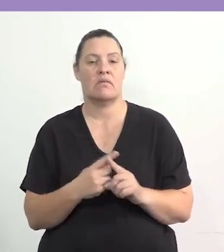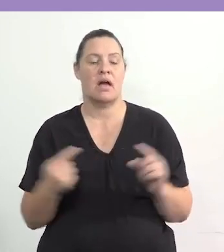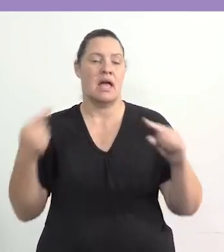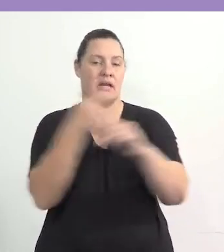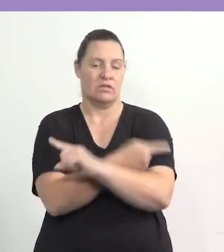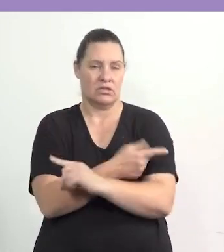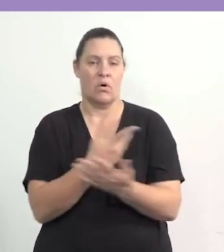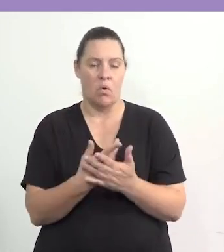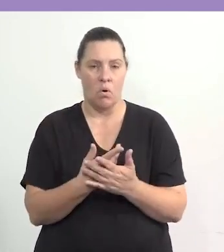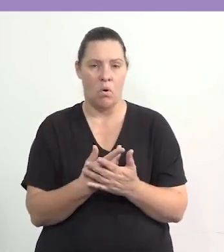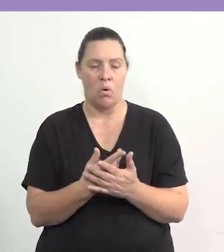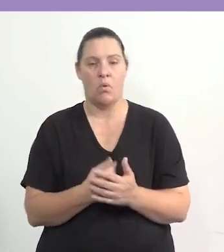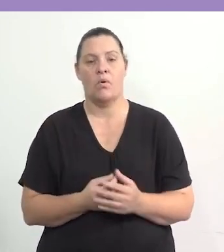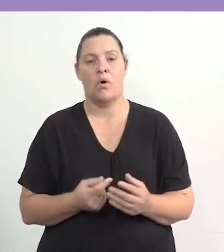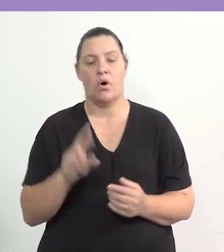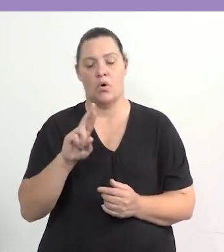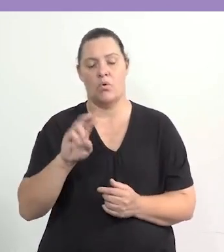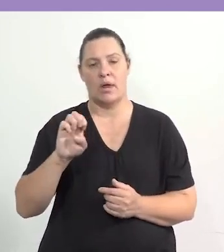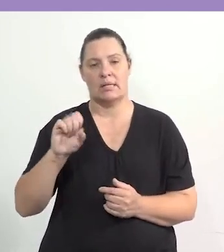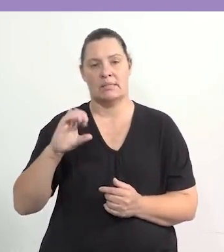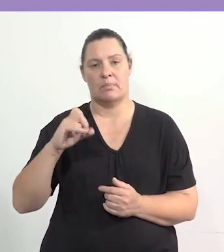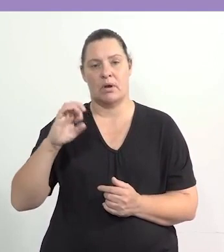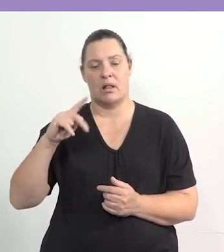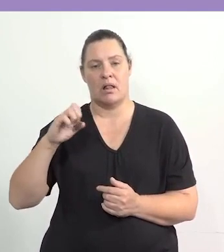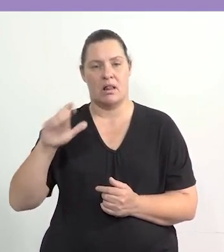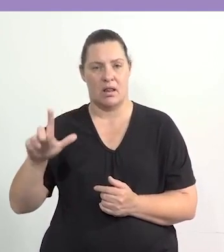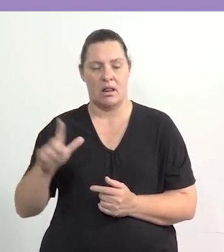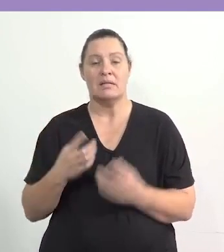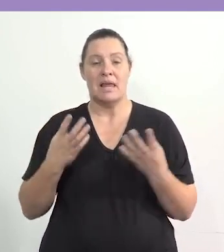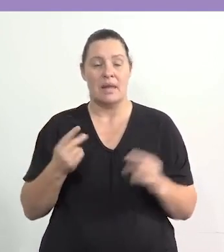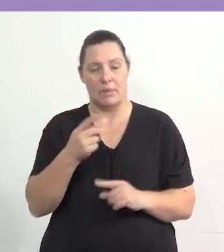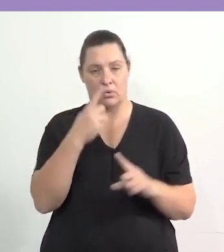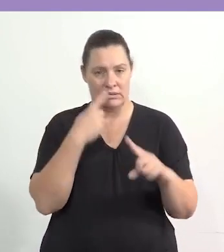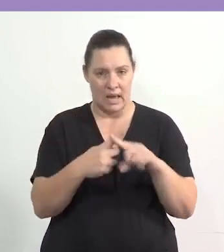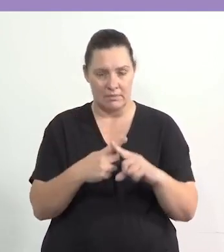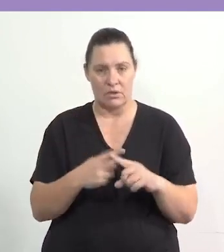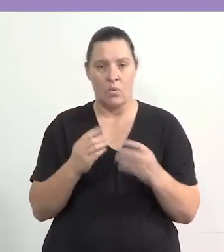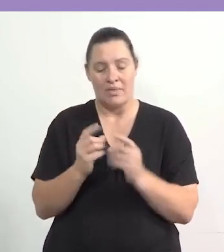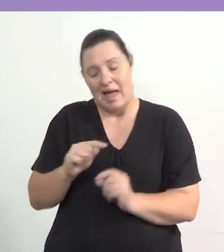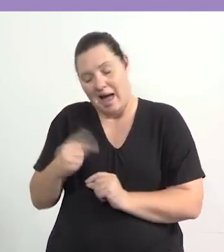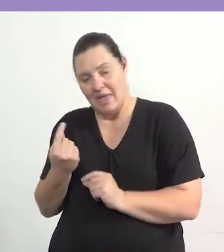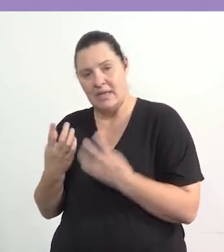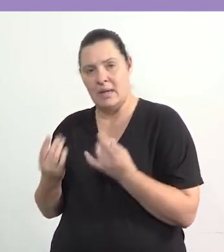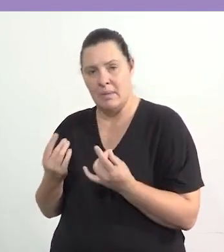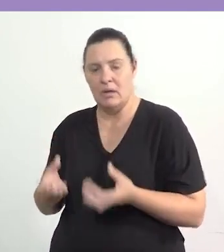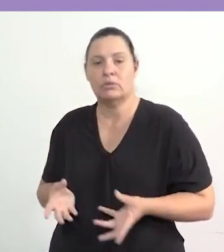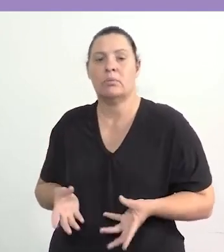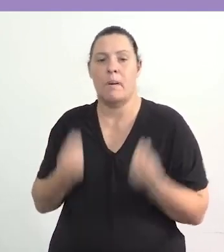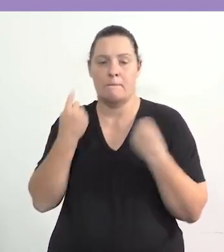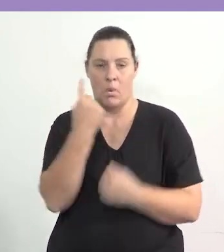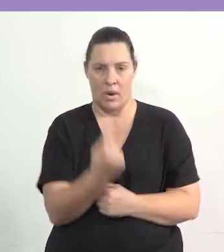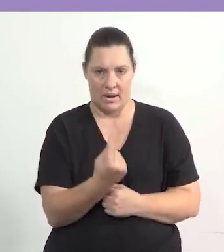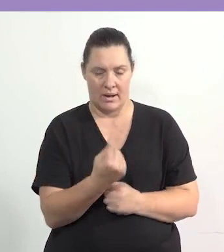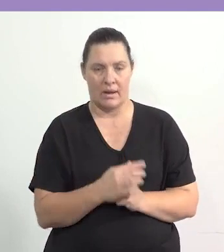multiplicative inverse or the reciprocal. The multiplicative inverse is the number that you multiply with another number to